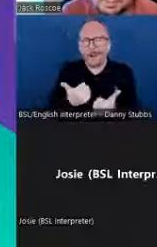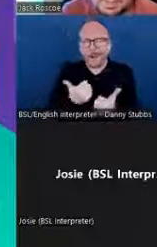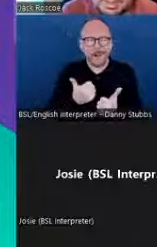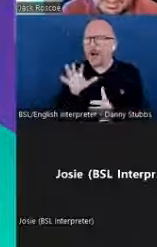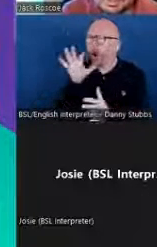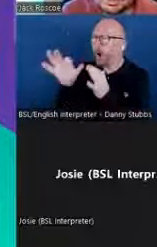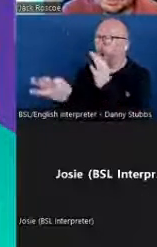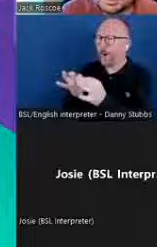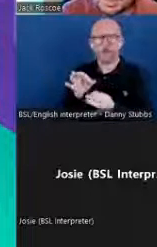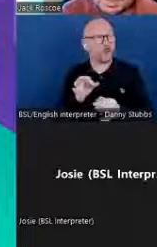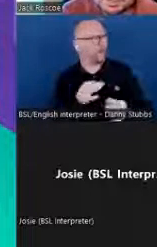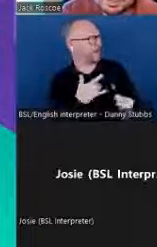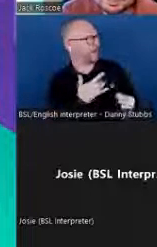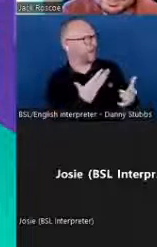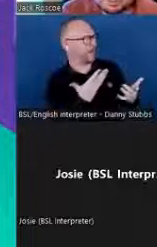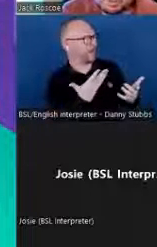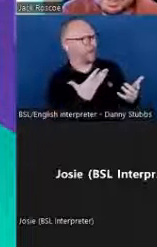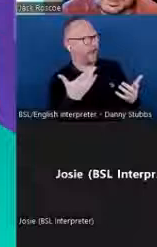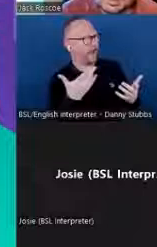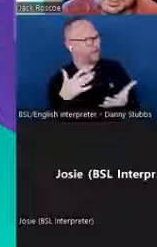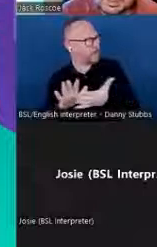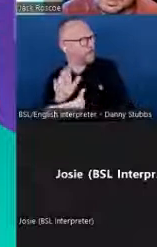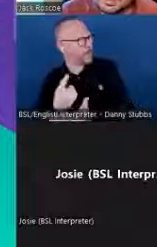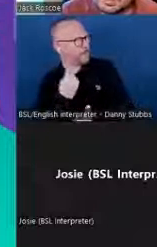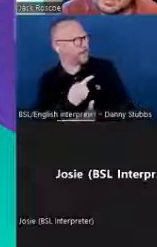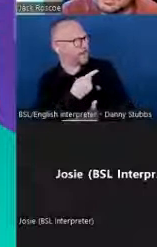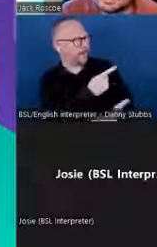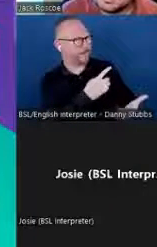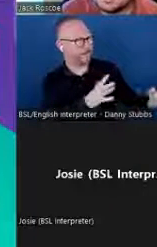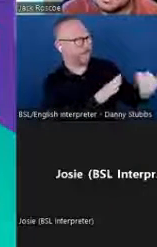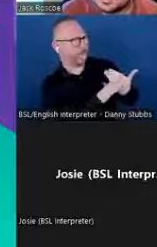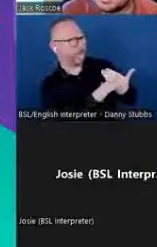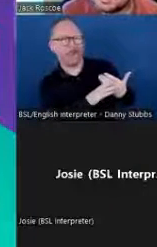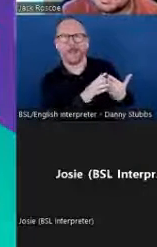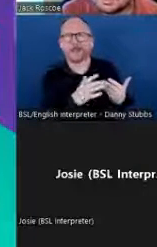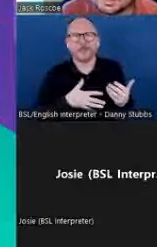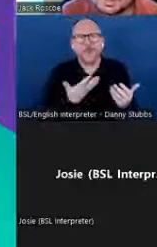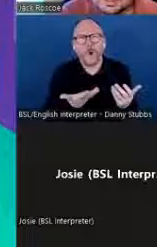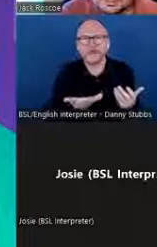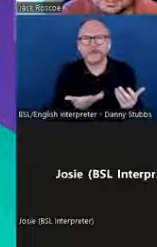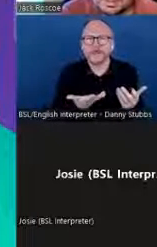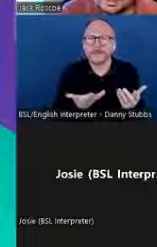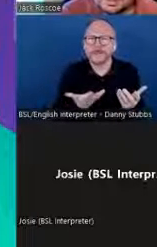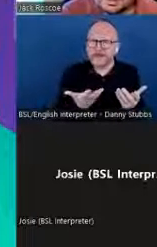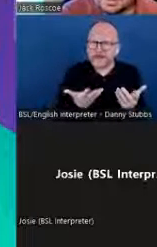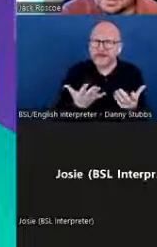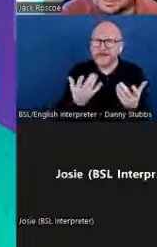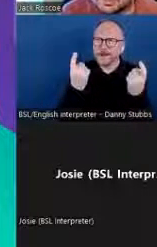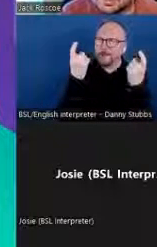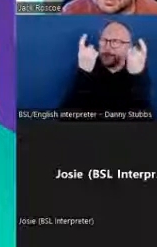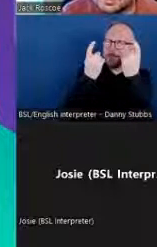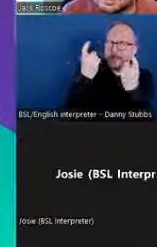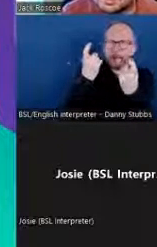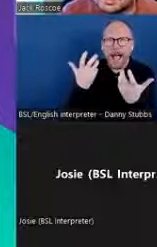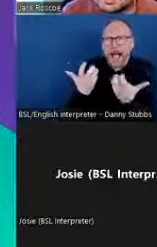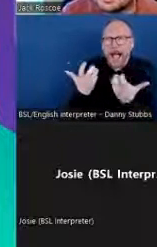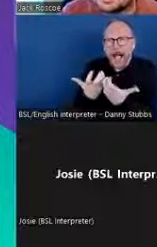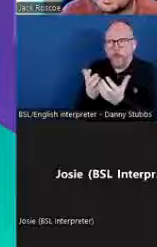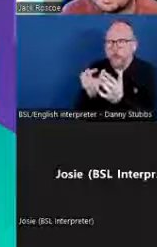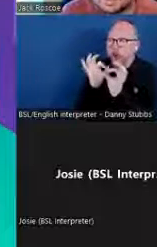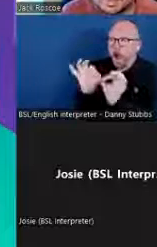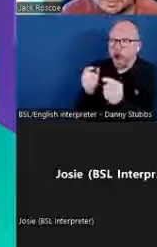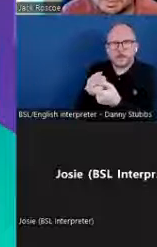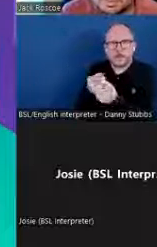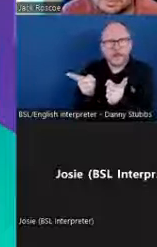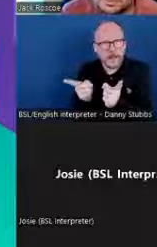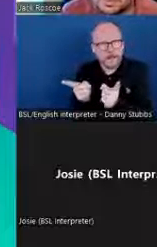part. So there's a need to explain why these questions are being asked and how it helps the organization. Some of those concepts I talked